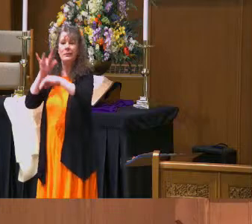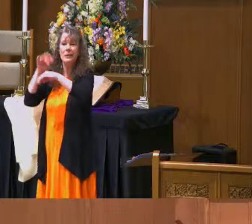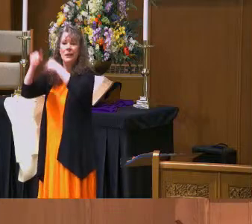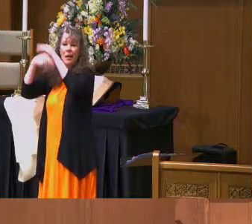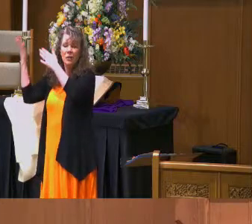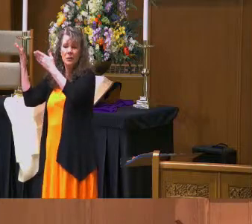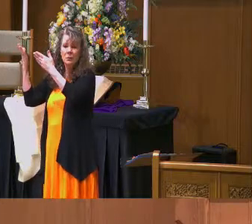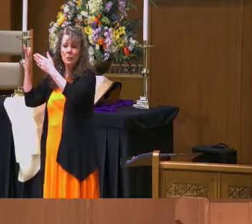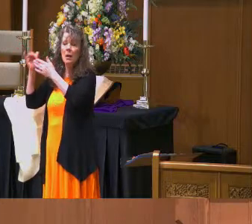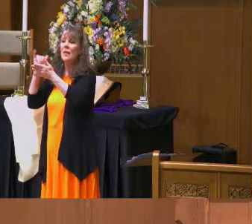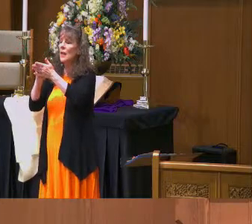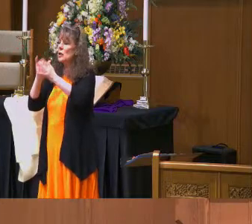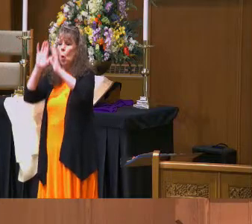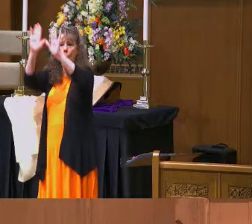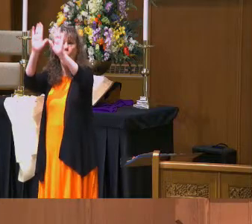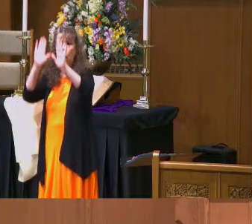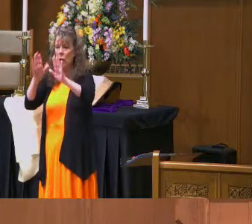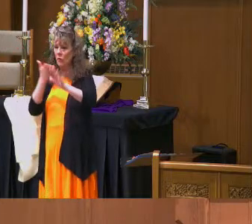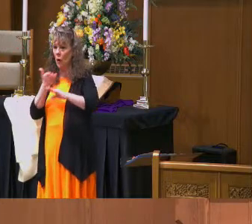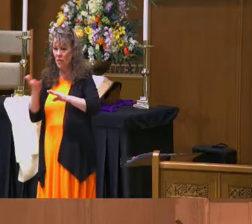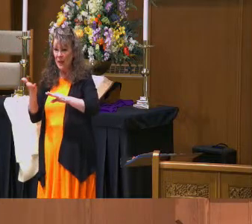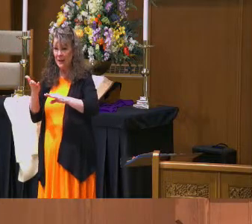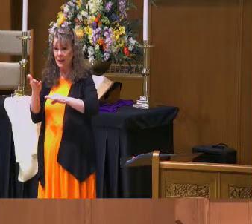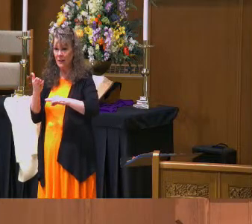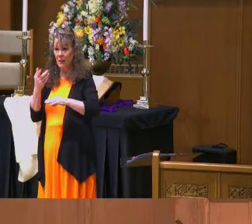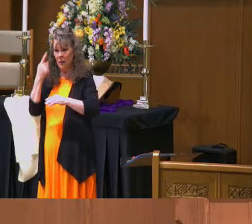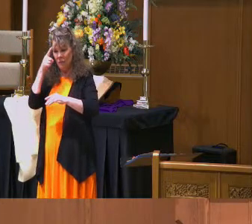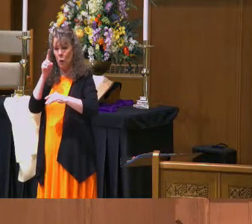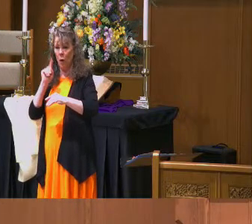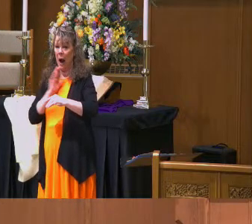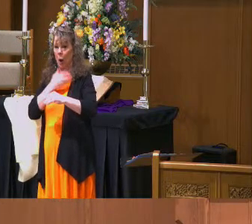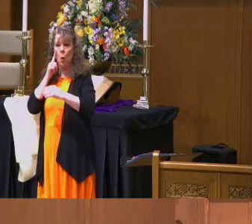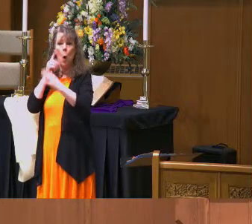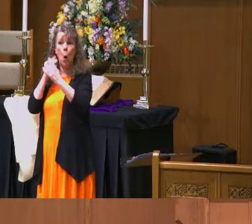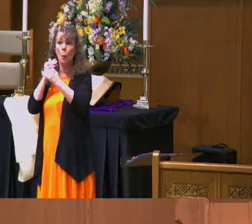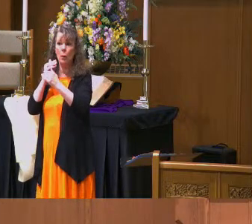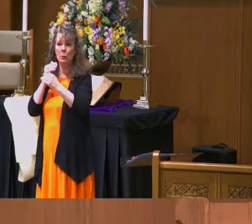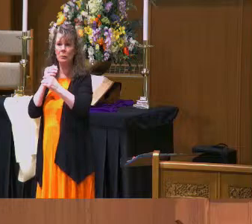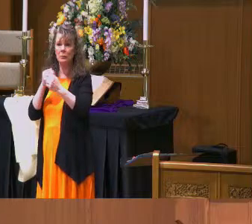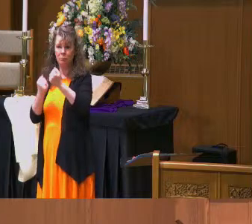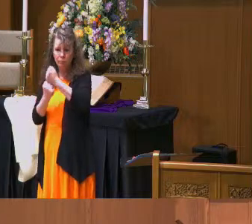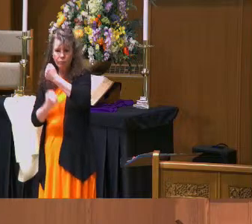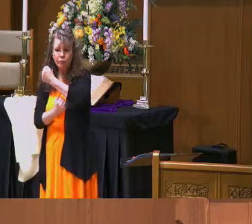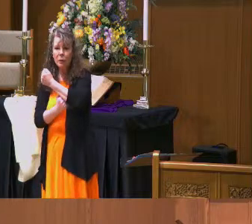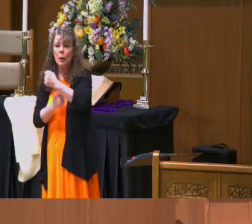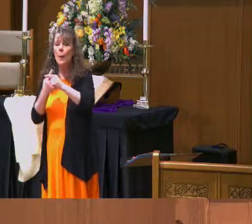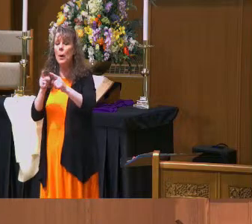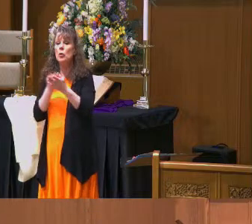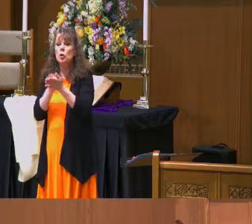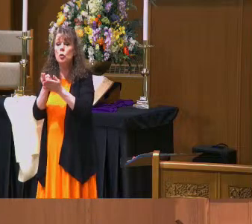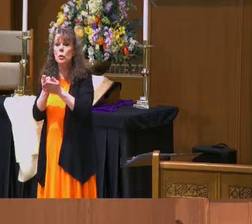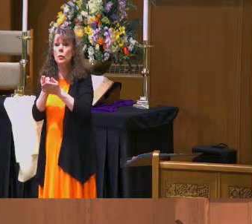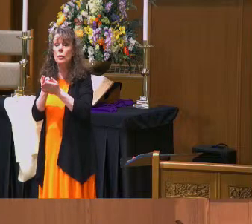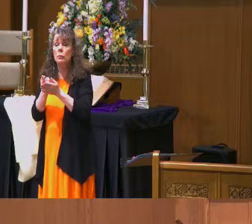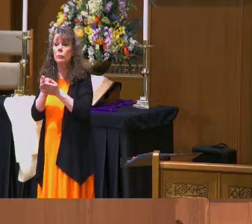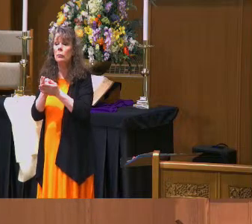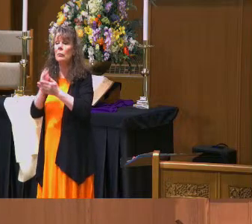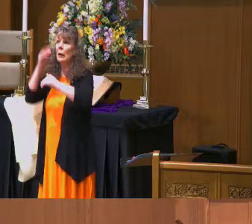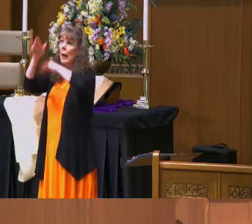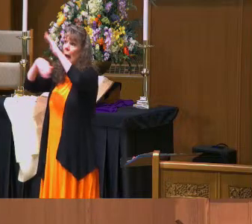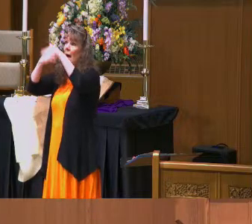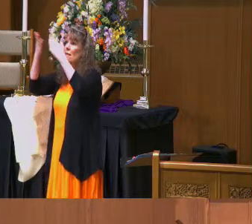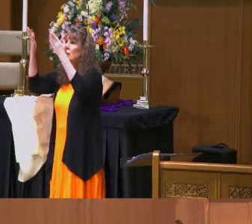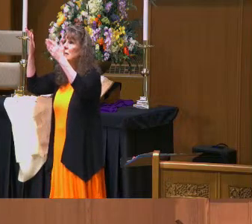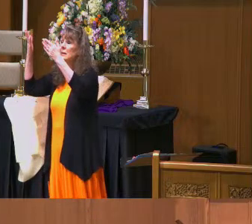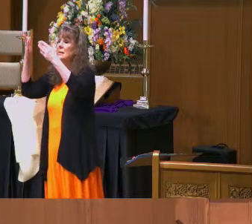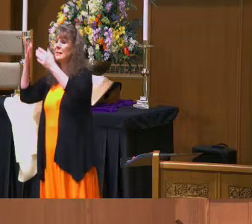a magnificent basis for our hope of heaven. And yet the truth is, heaven is only heaven because we will